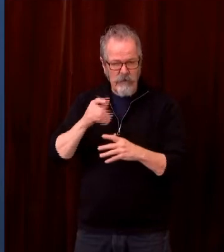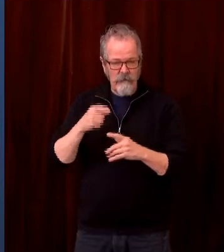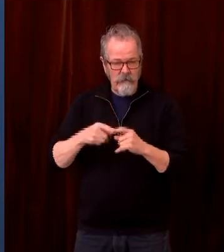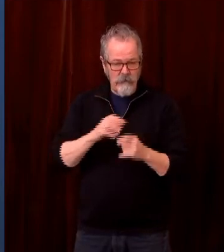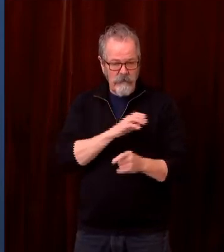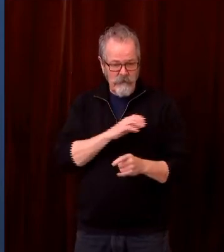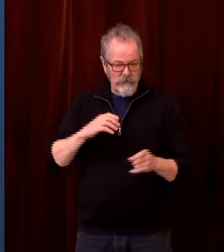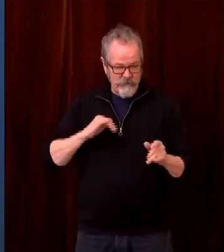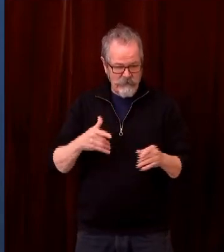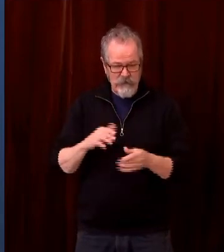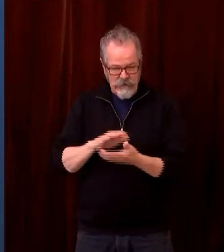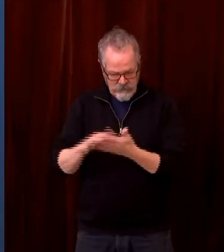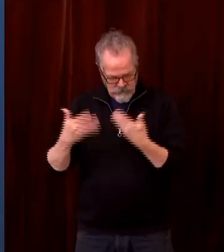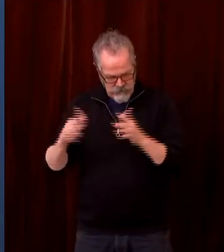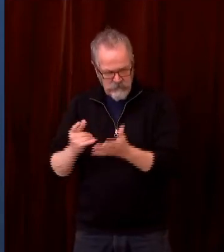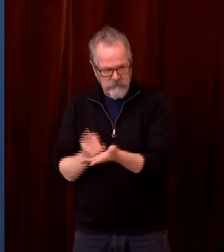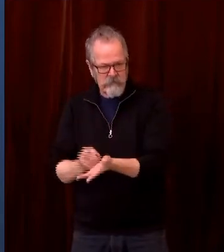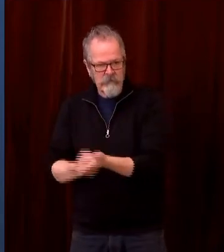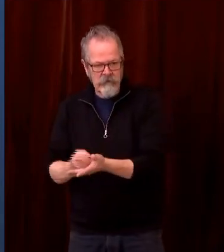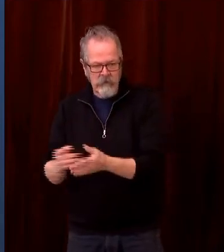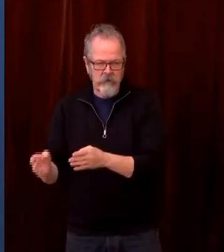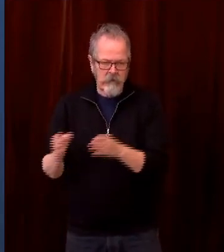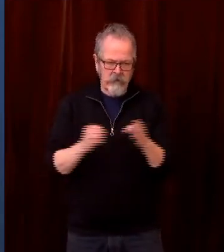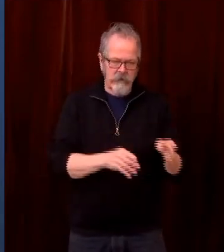most impacted by the climate crisis.